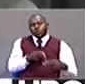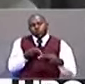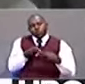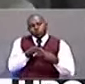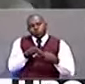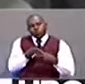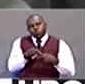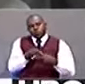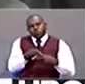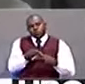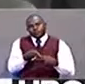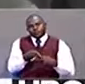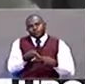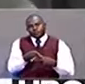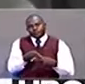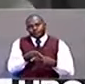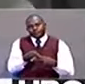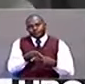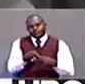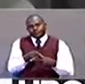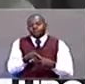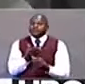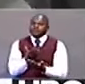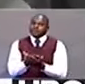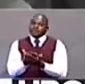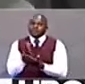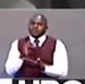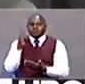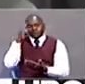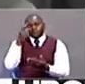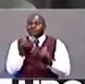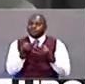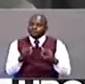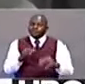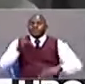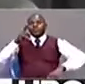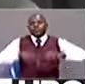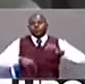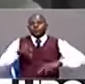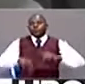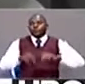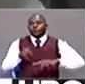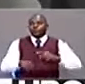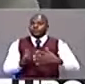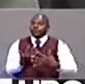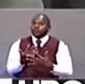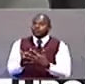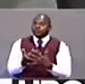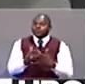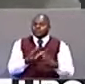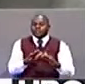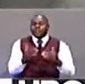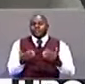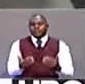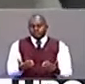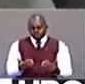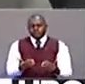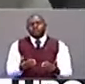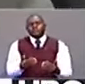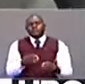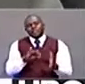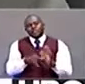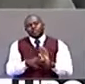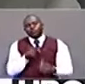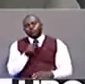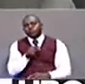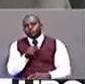almost fervently asked government to release the political prisoners. And now, on that note,